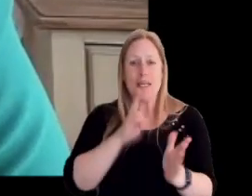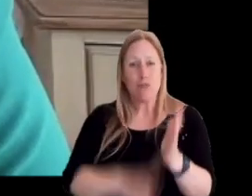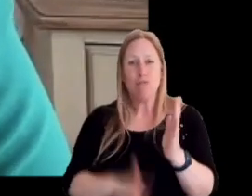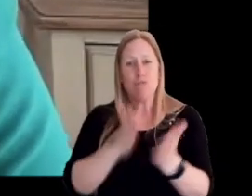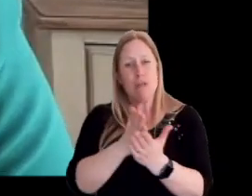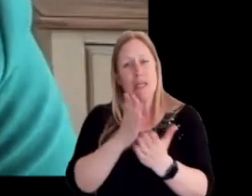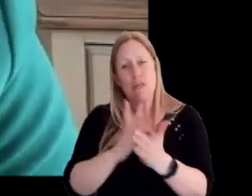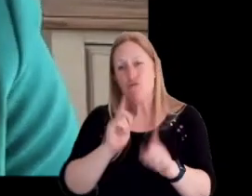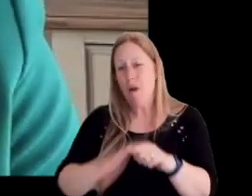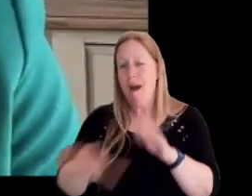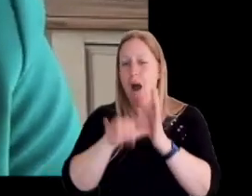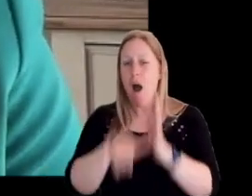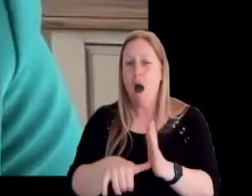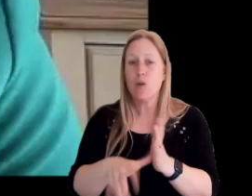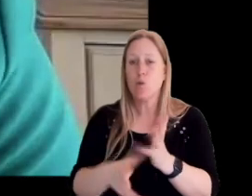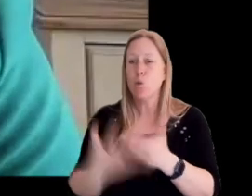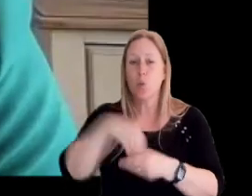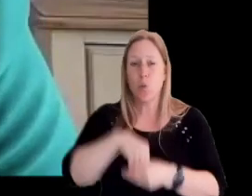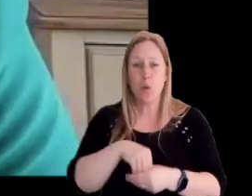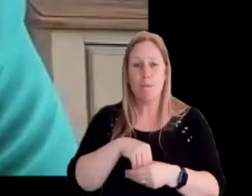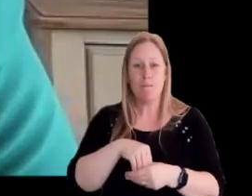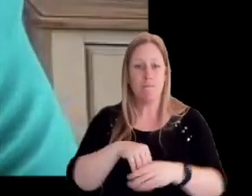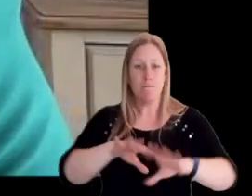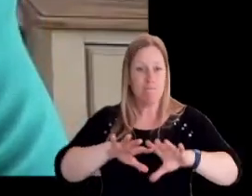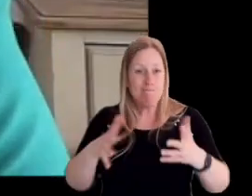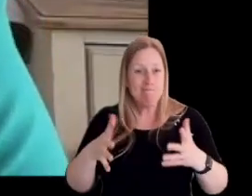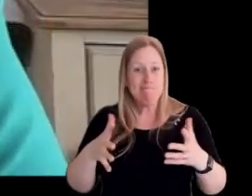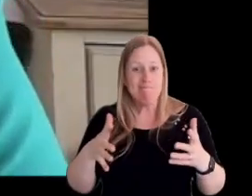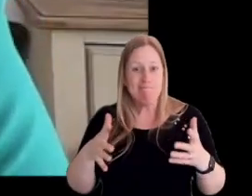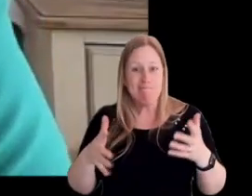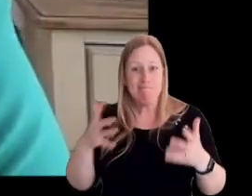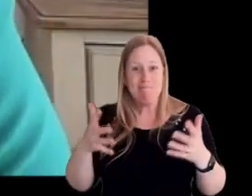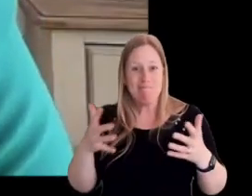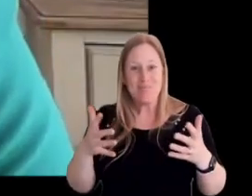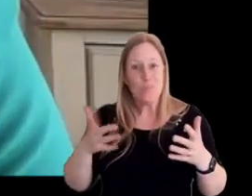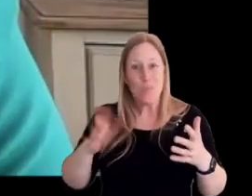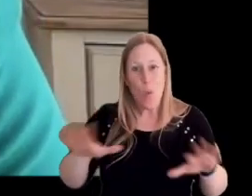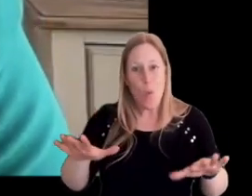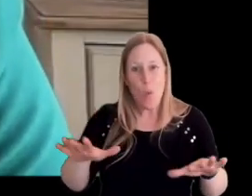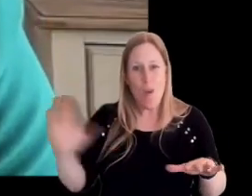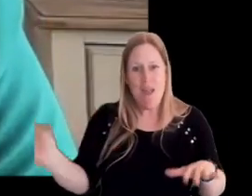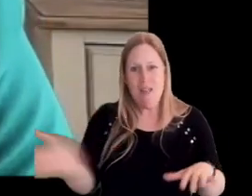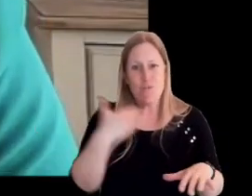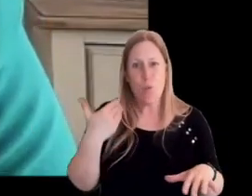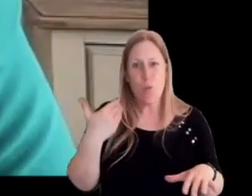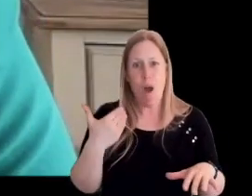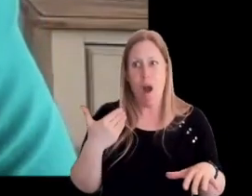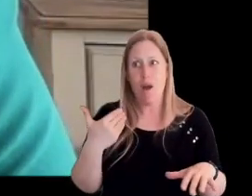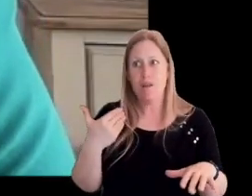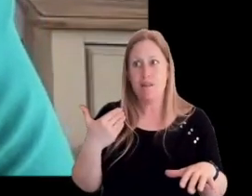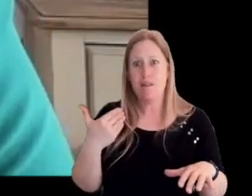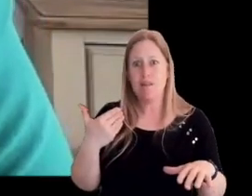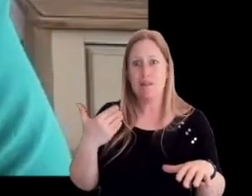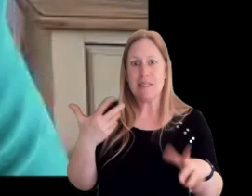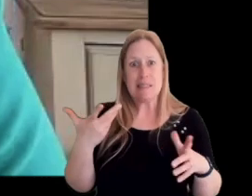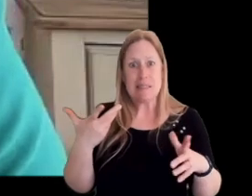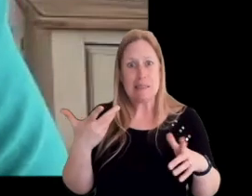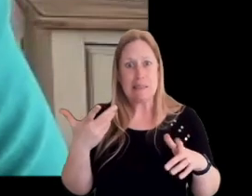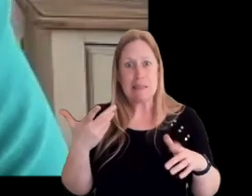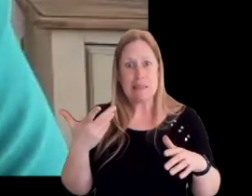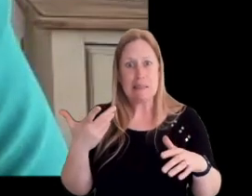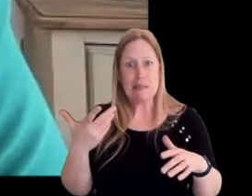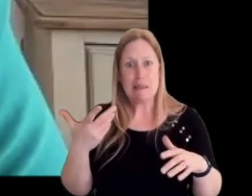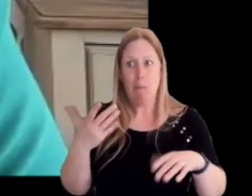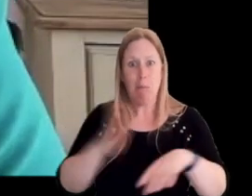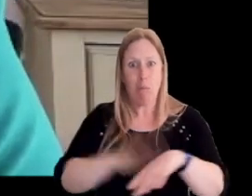organization are really trying hard to, like, not everyone is like, you know, not everyone is not bothered,